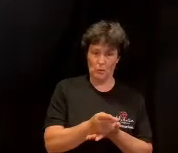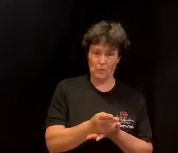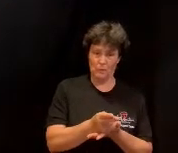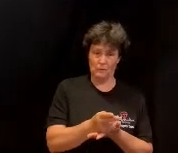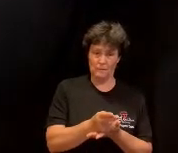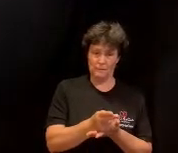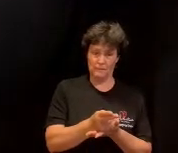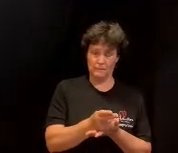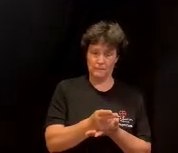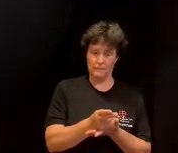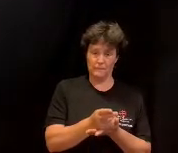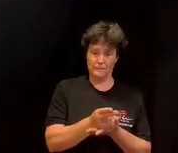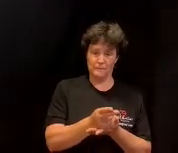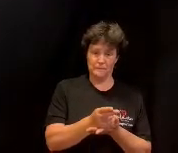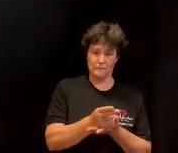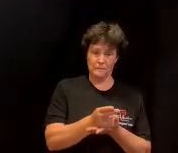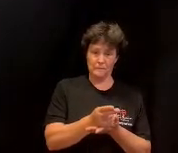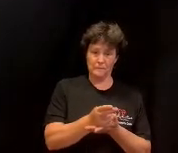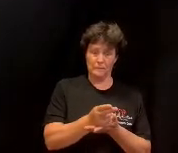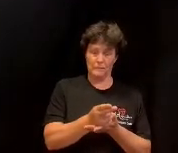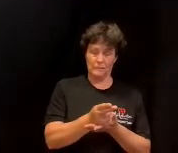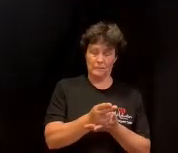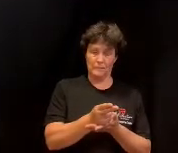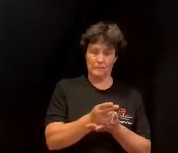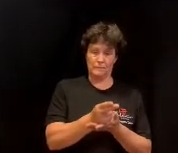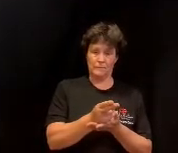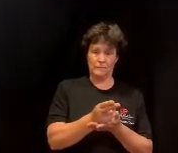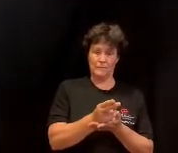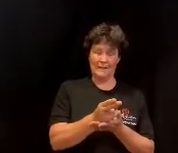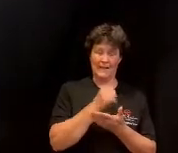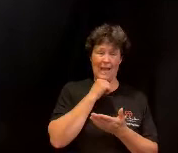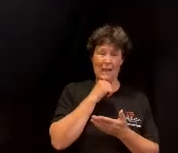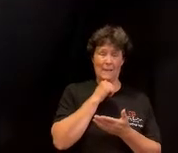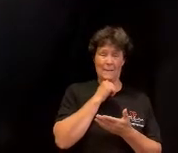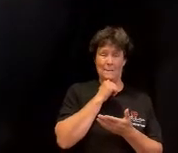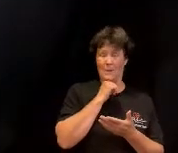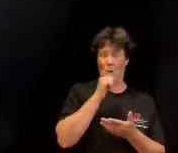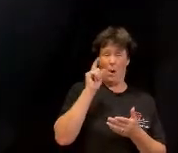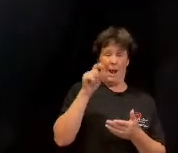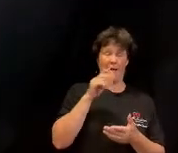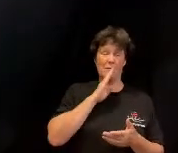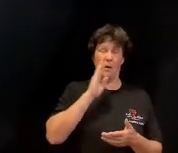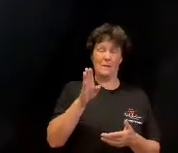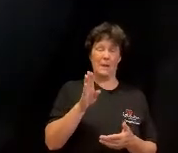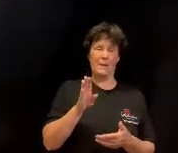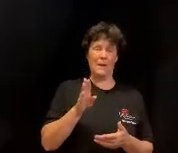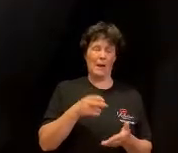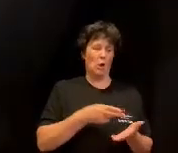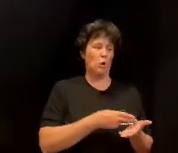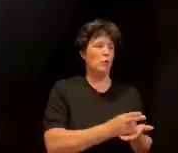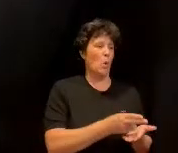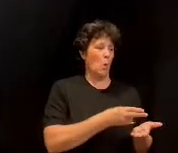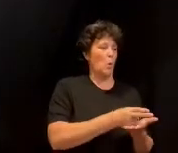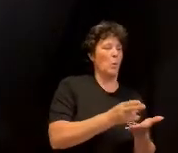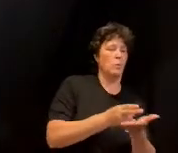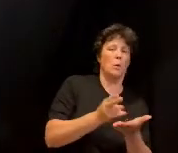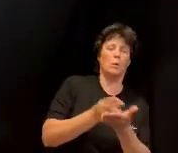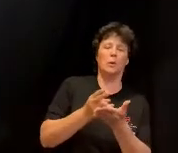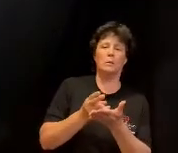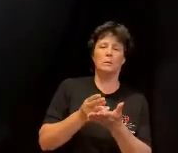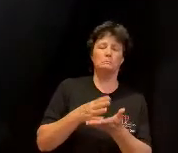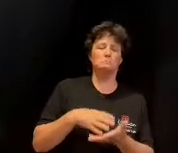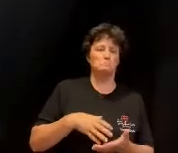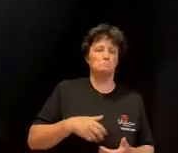I spoke the truth. Now, I don't have to be speaking truth as people say, well, I'm a speaker of truth by God, and that's what it's